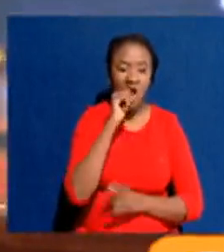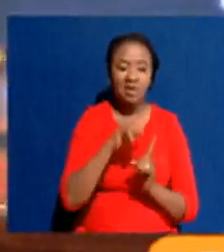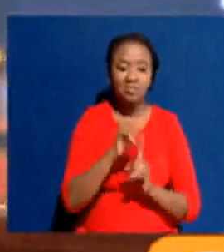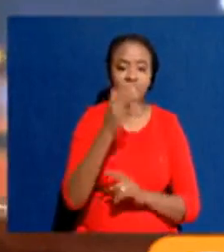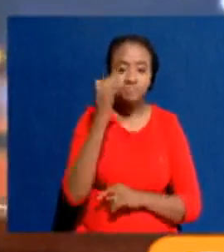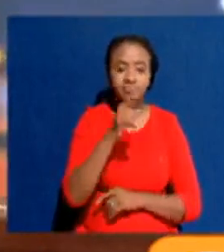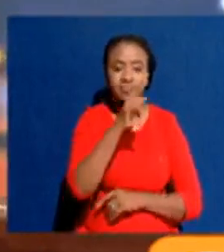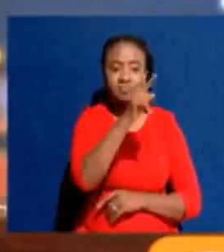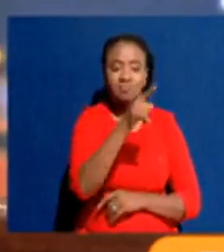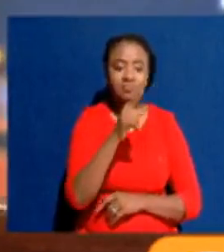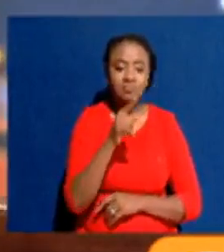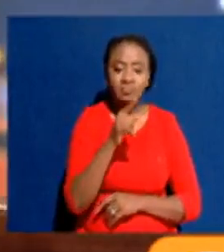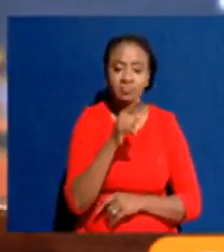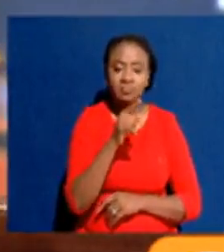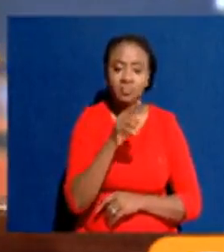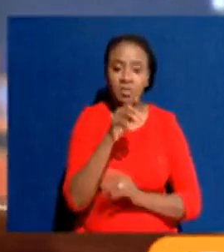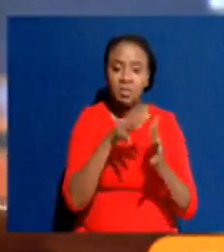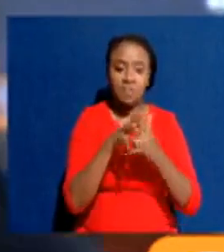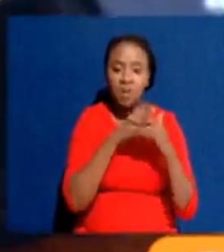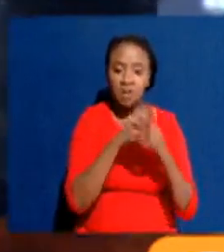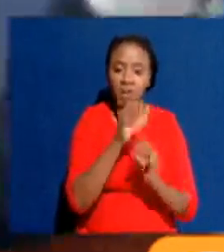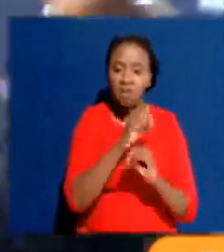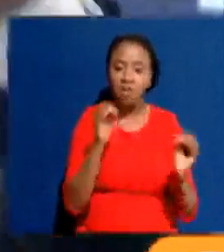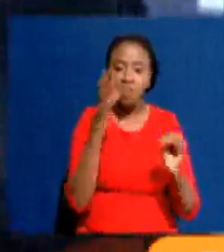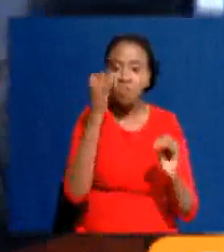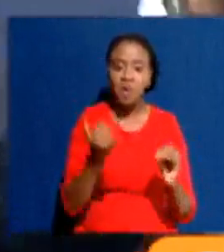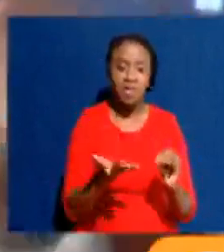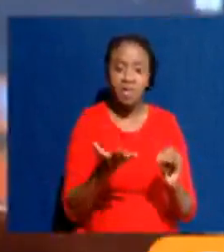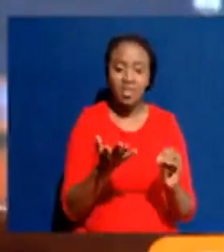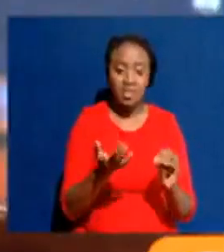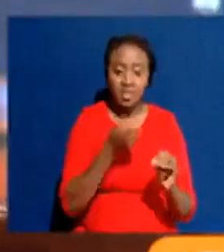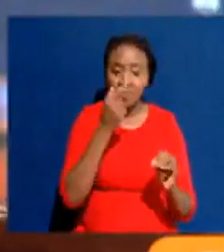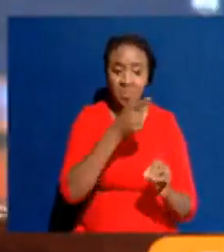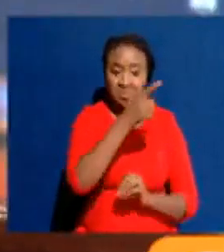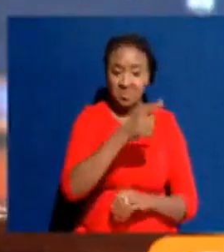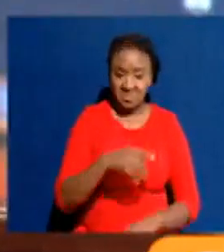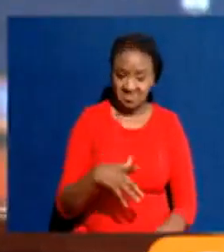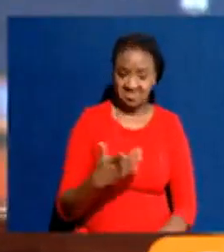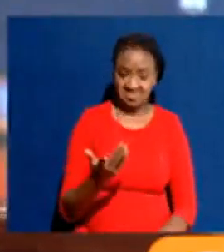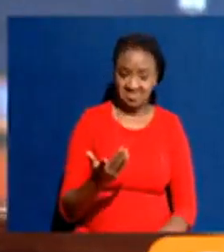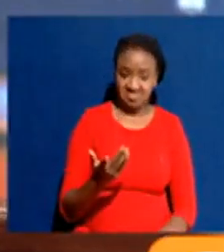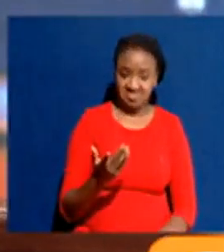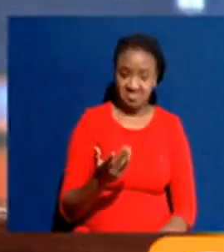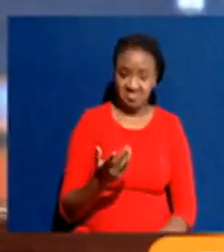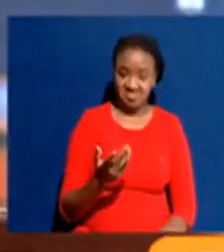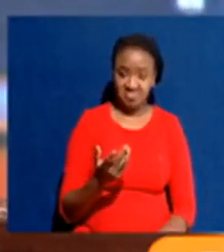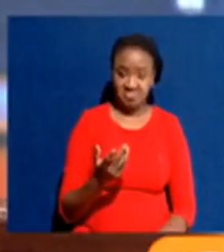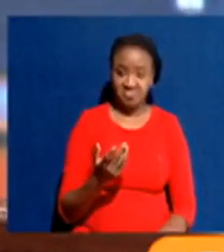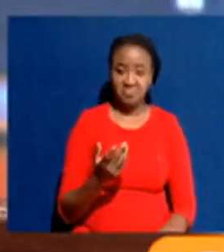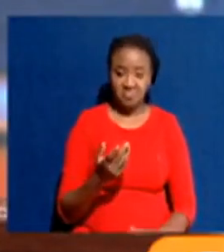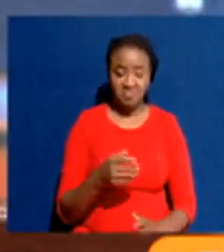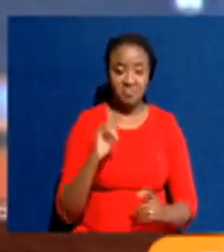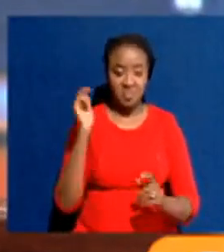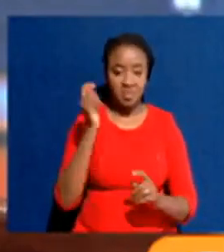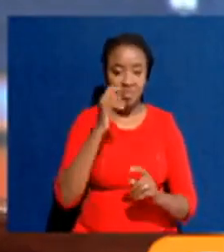economic colonization I'm talking about. They will not find, the king will not become a president here, but the king will set up a business